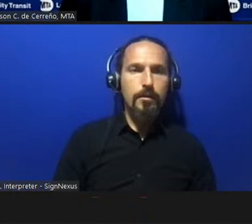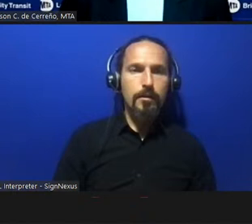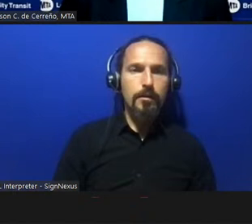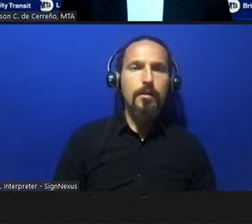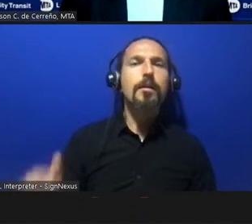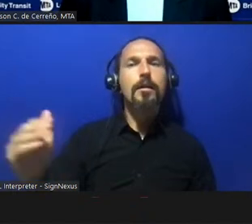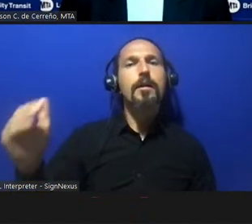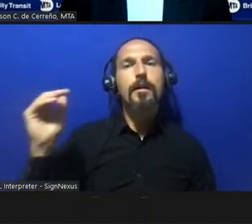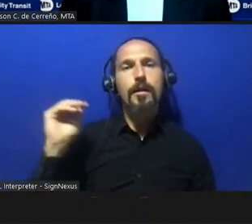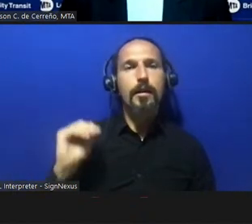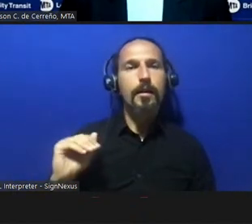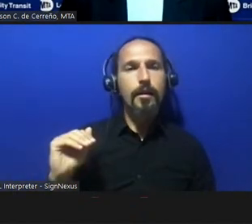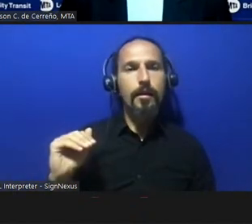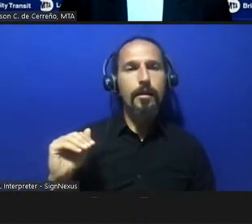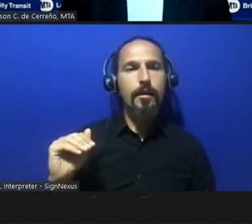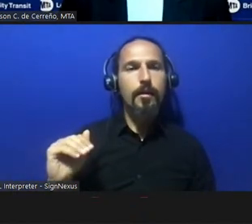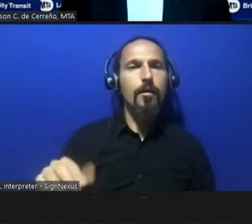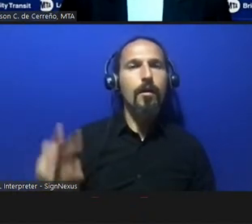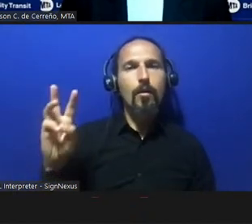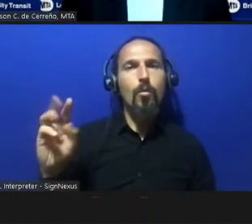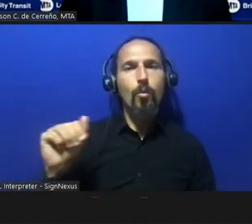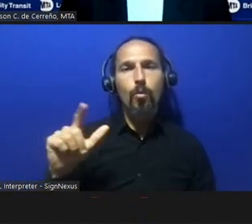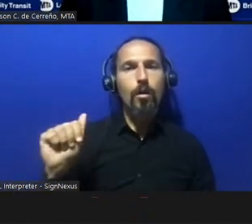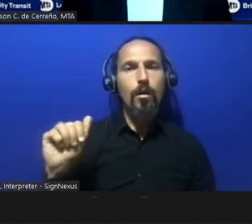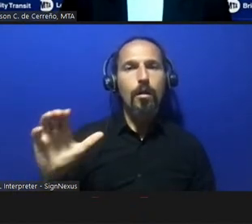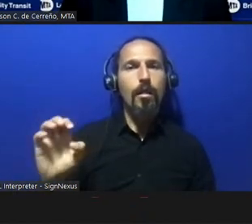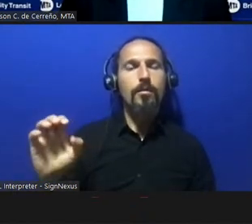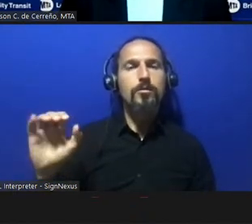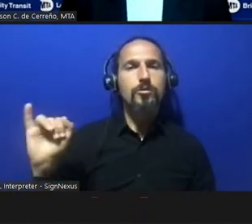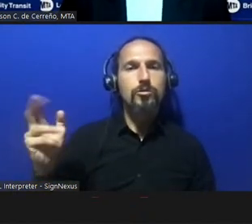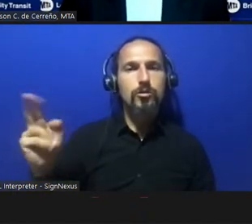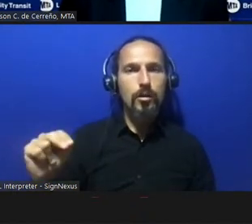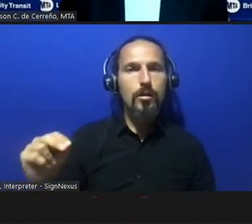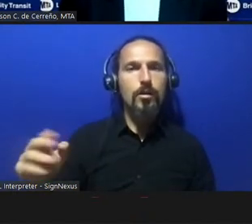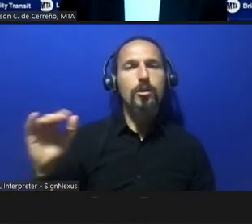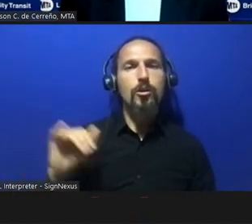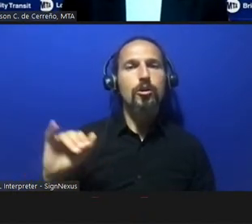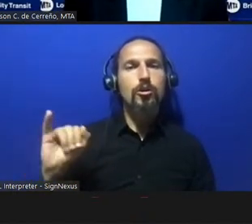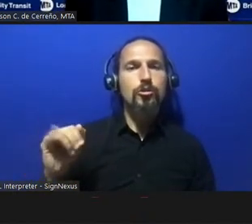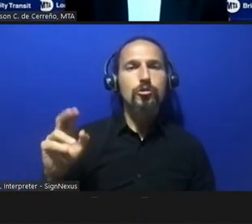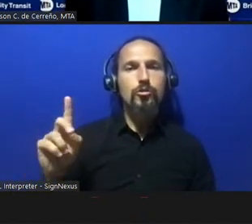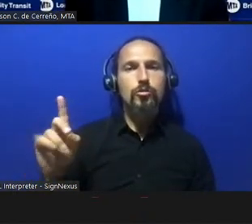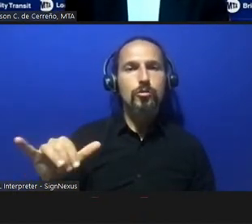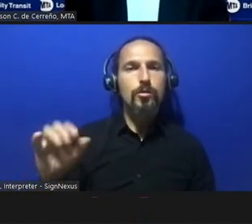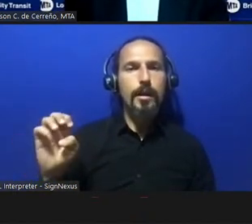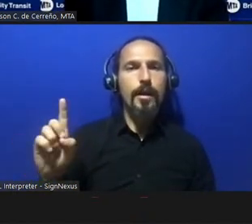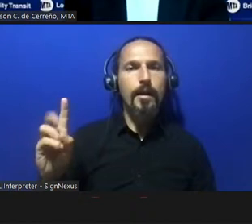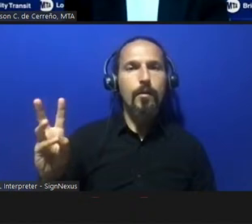our next speaker is wallace john followed by judy edwards